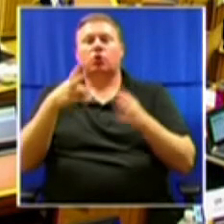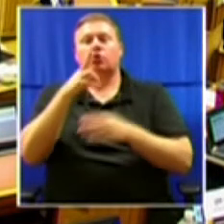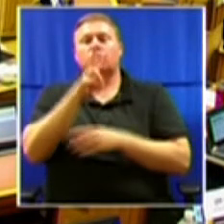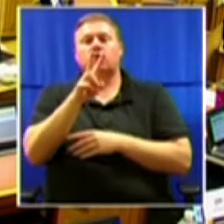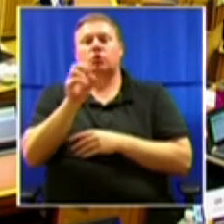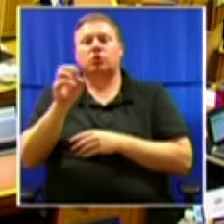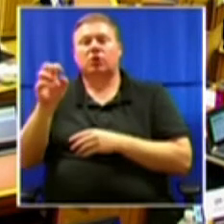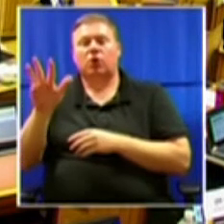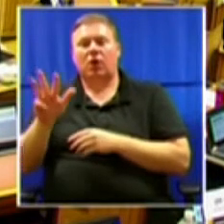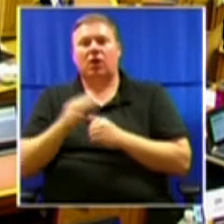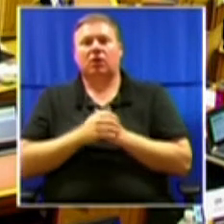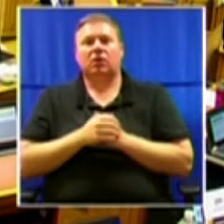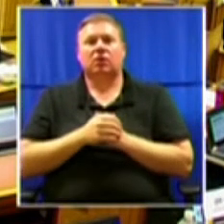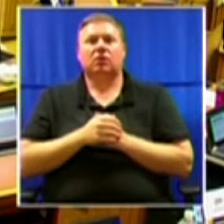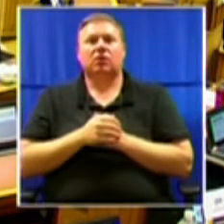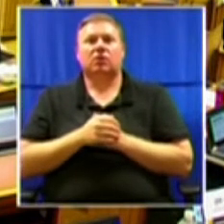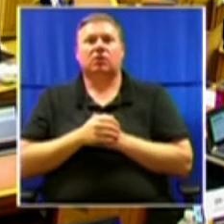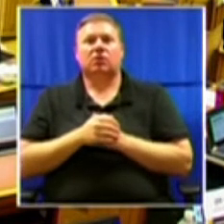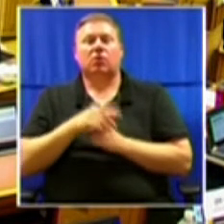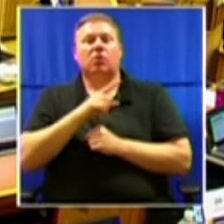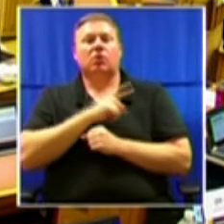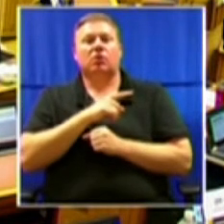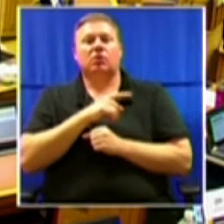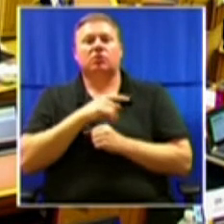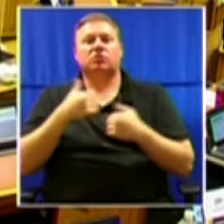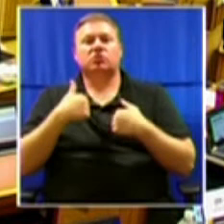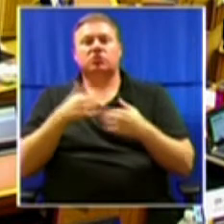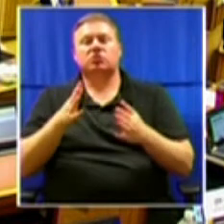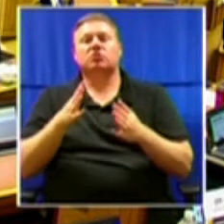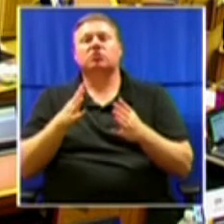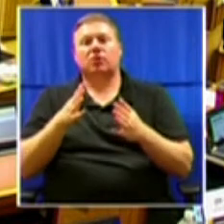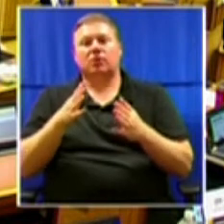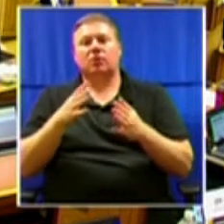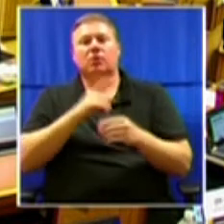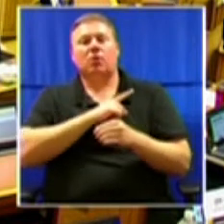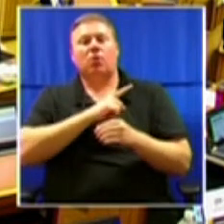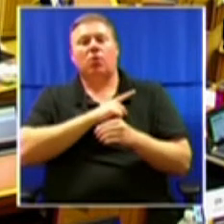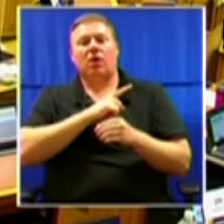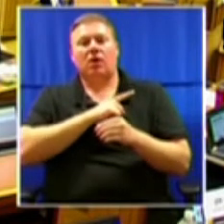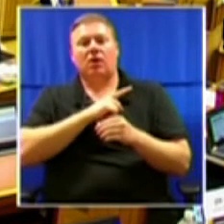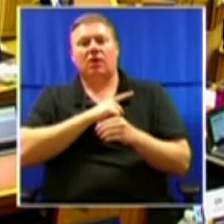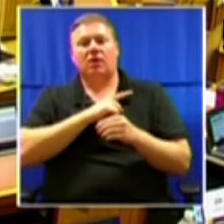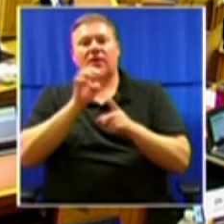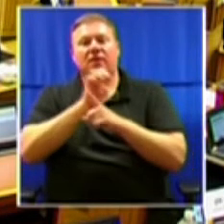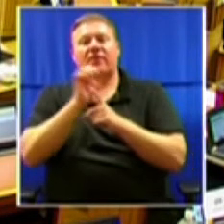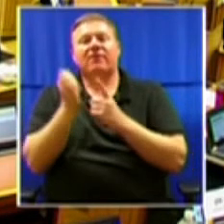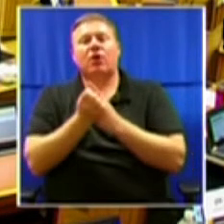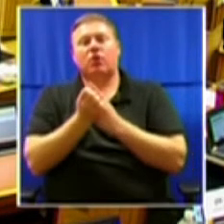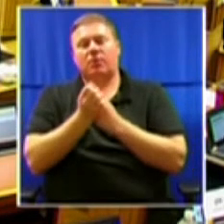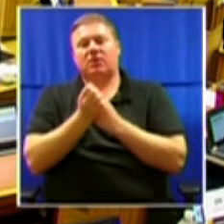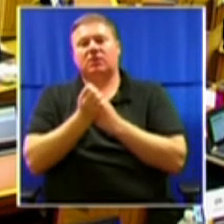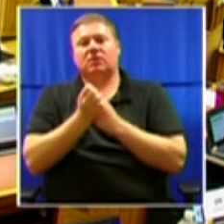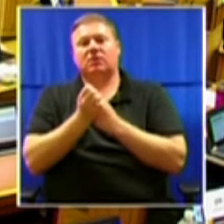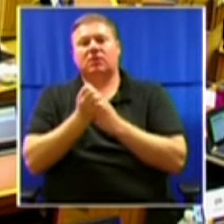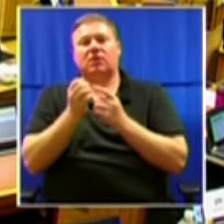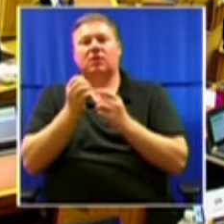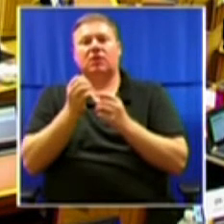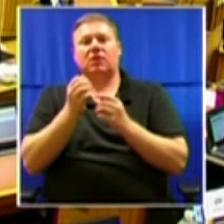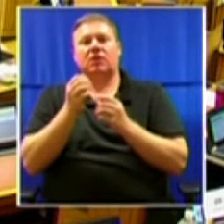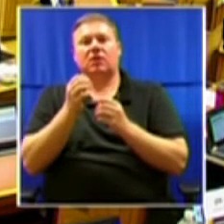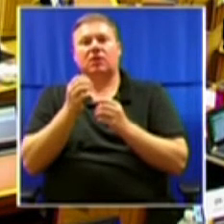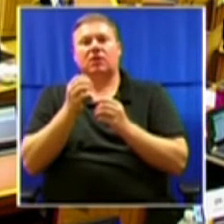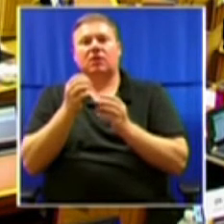had to be stopped after the Department of Environmental Affairs issued a prohibition notice. in response